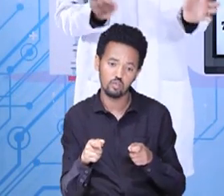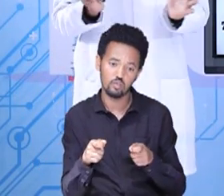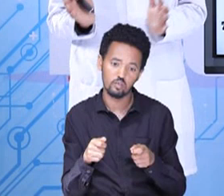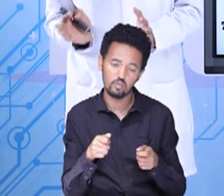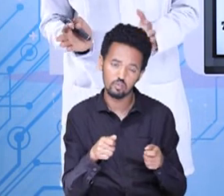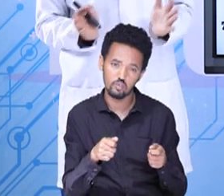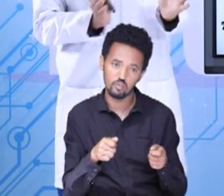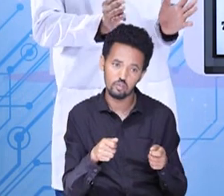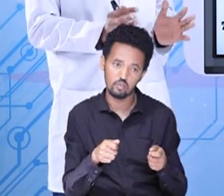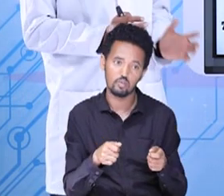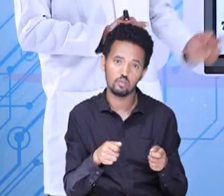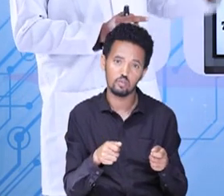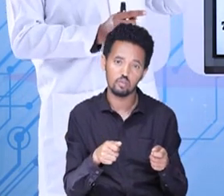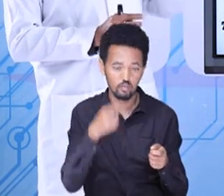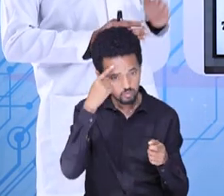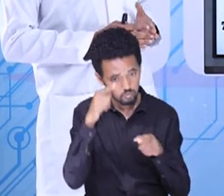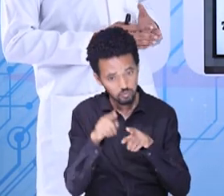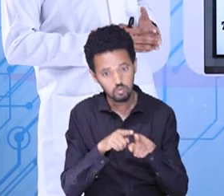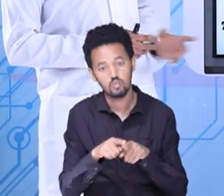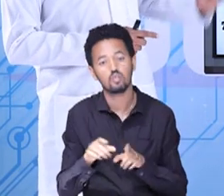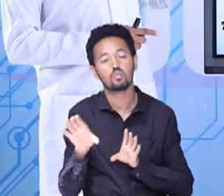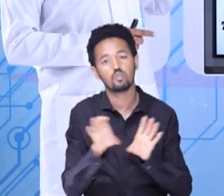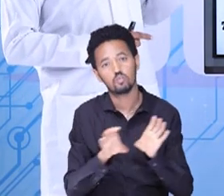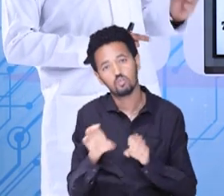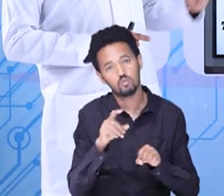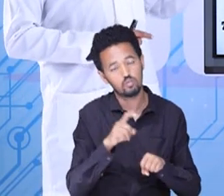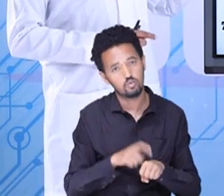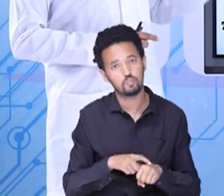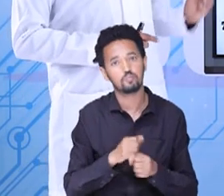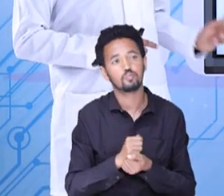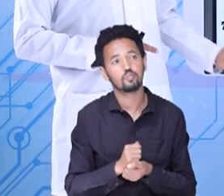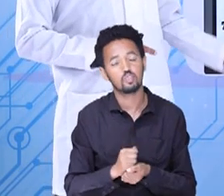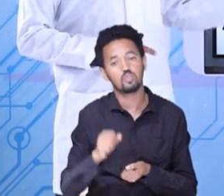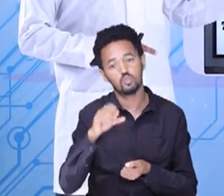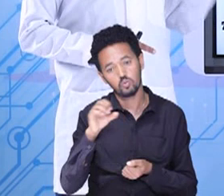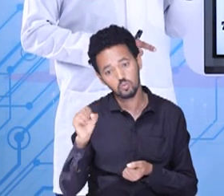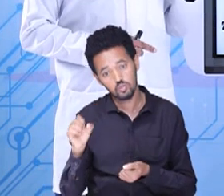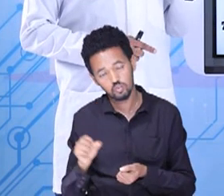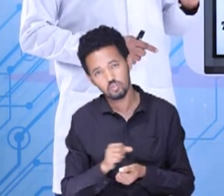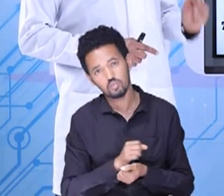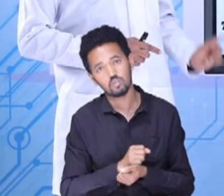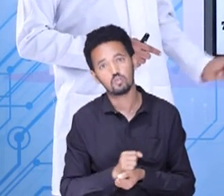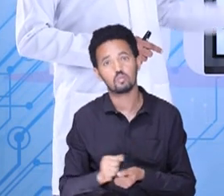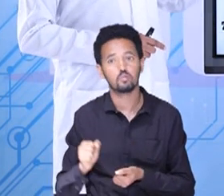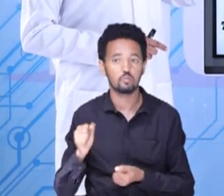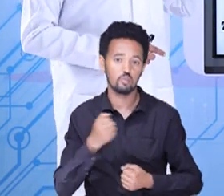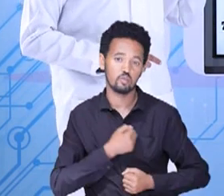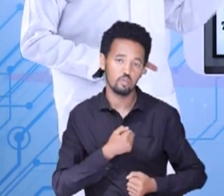between Ethiopia and USA. This agreement includes U.S. military assistance, first